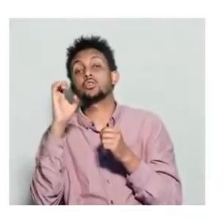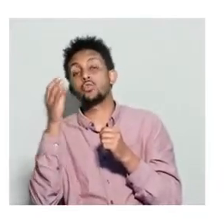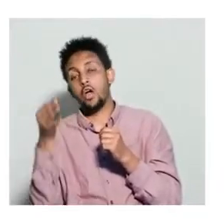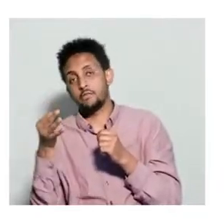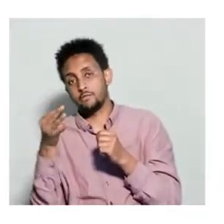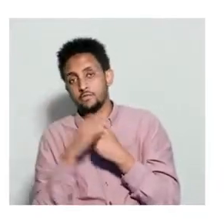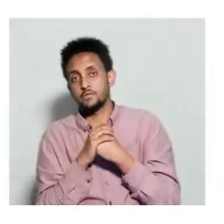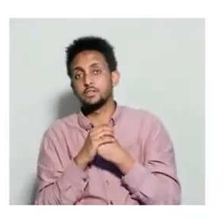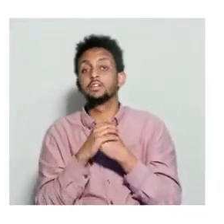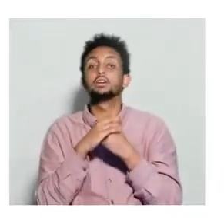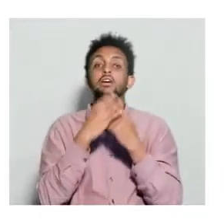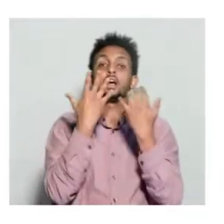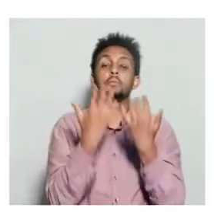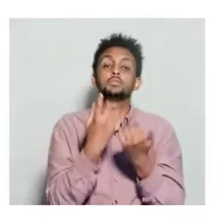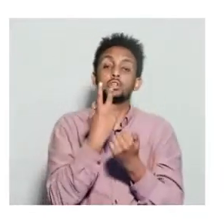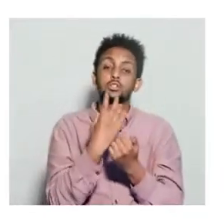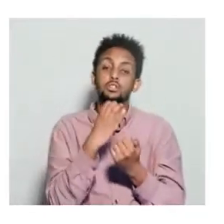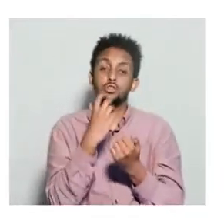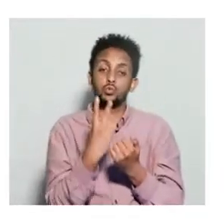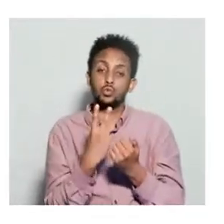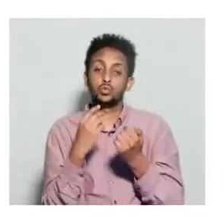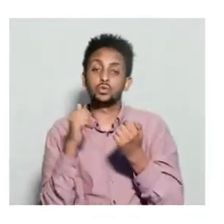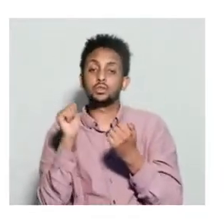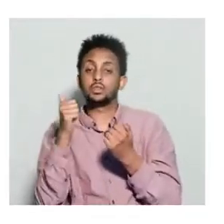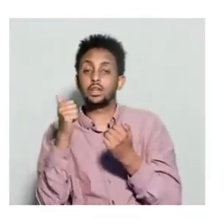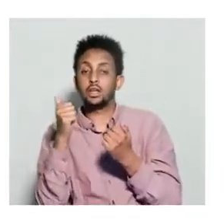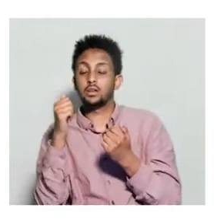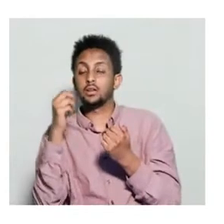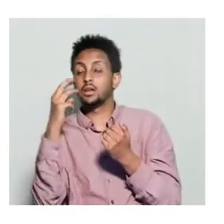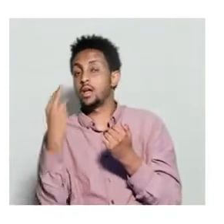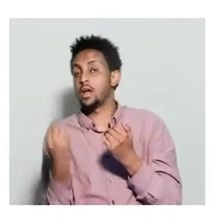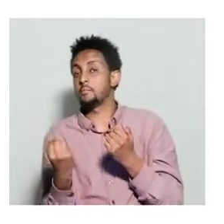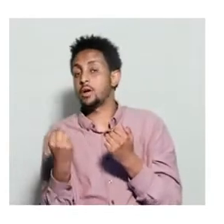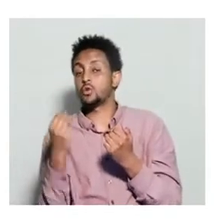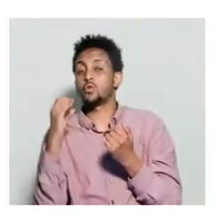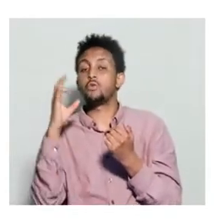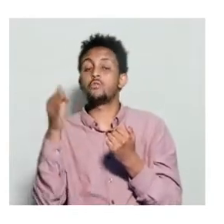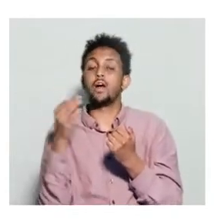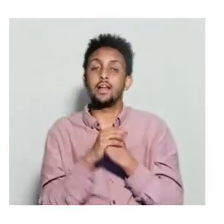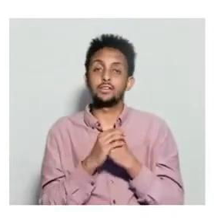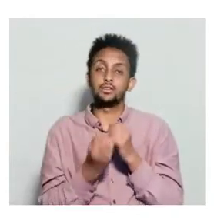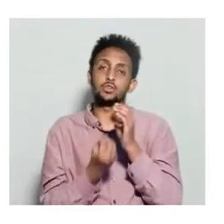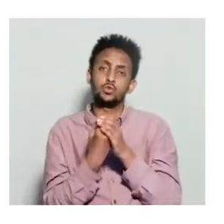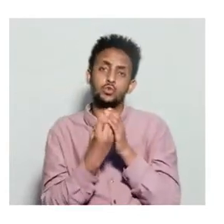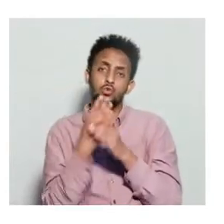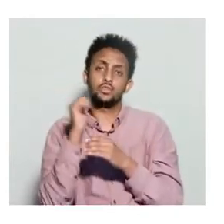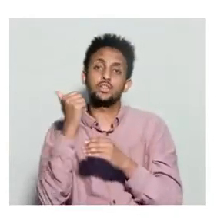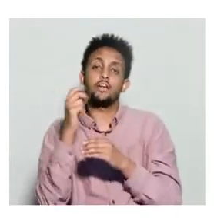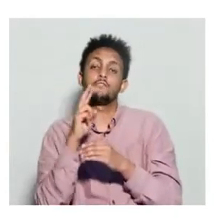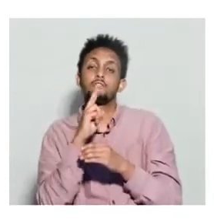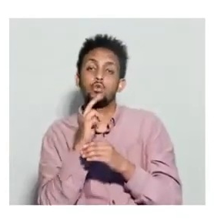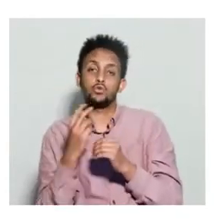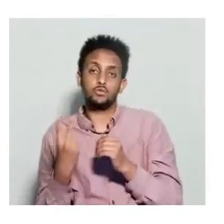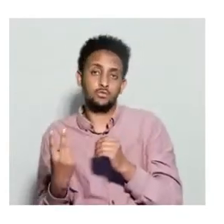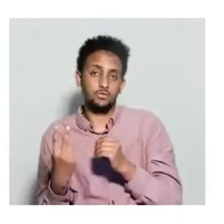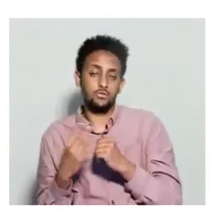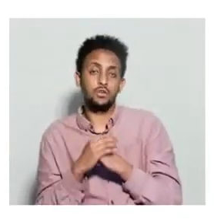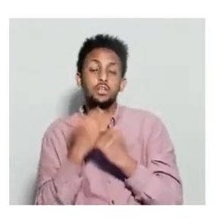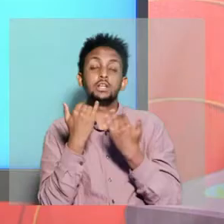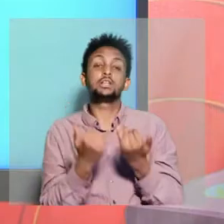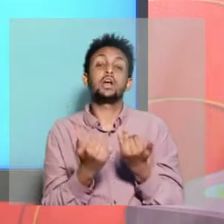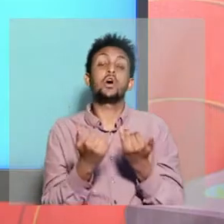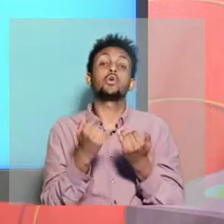and the capacitor 2 is 12 microfarad. Here you have a source, 10 volt. Now the question